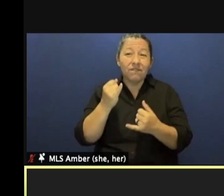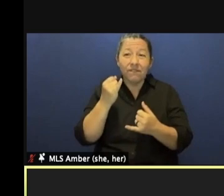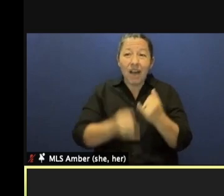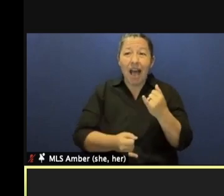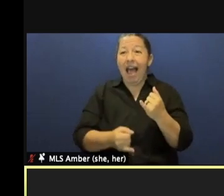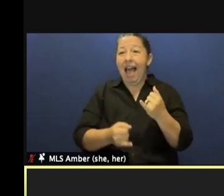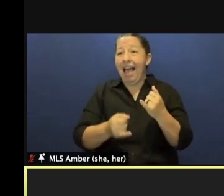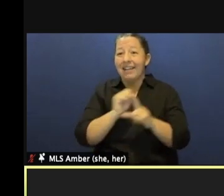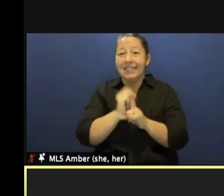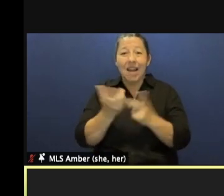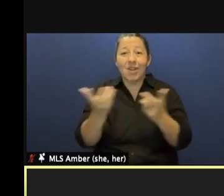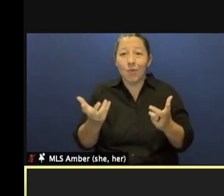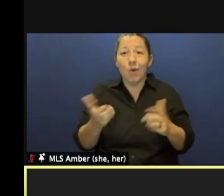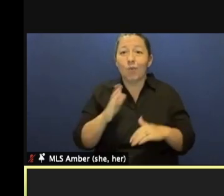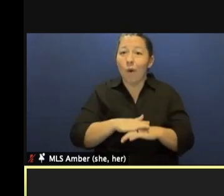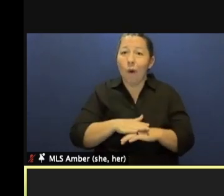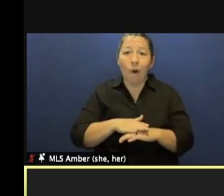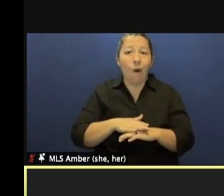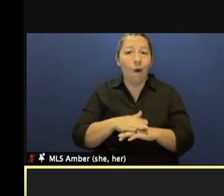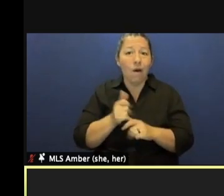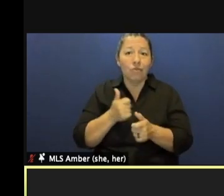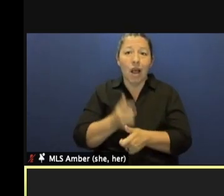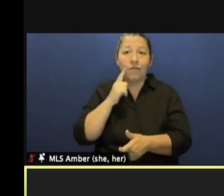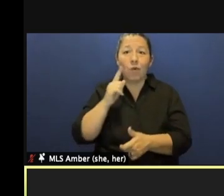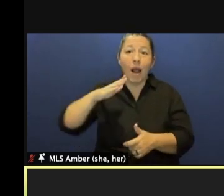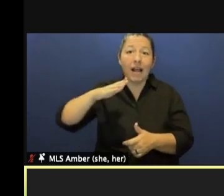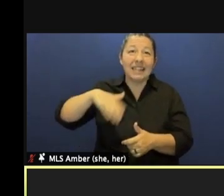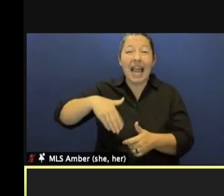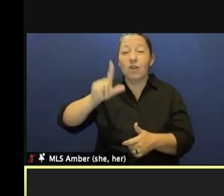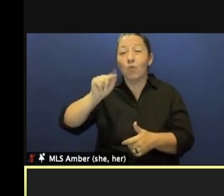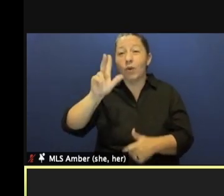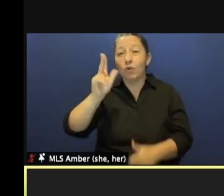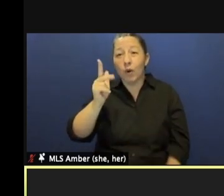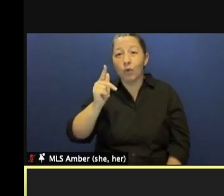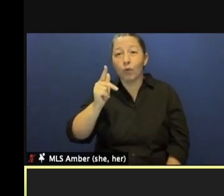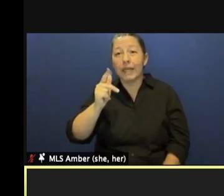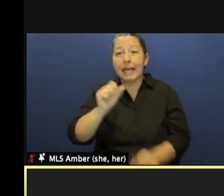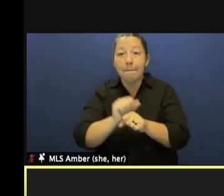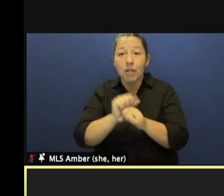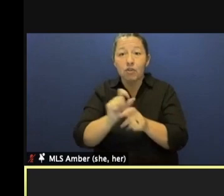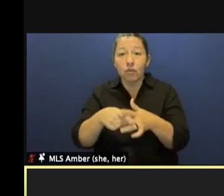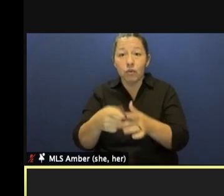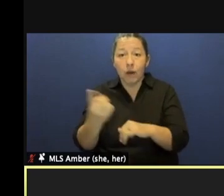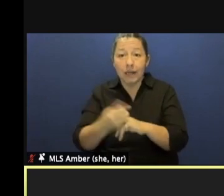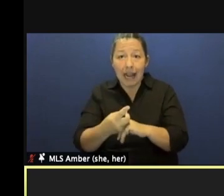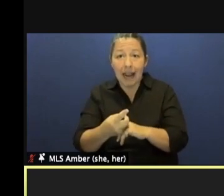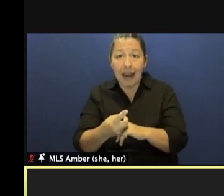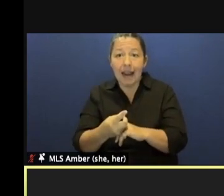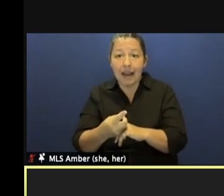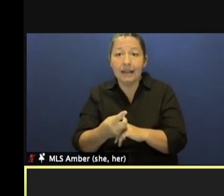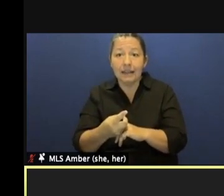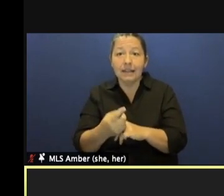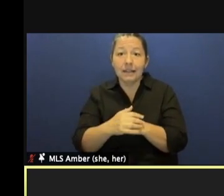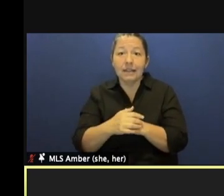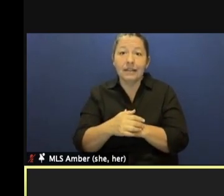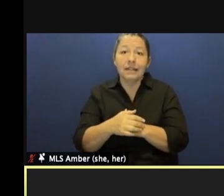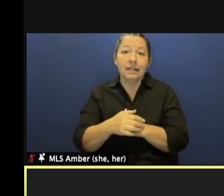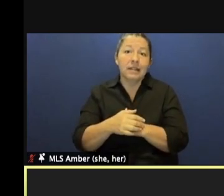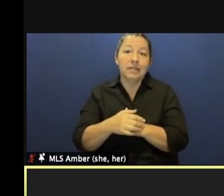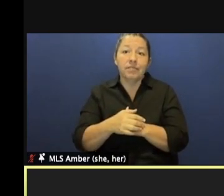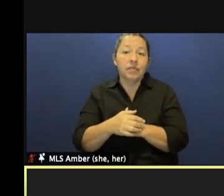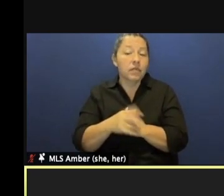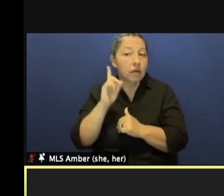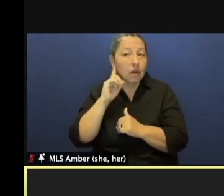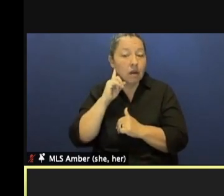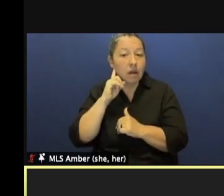late 2023 mission start, November, December. We're working through those service plans and scenarios now. Both our schedule and costs are tracking to